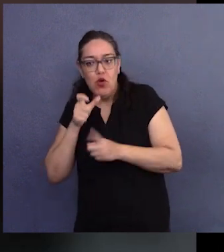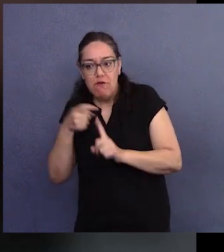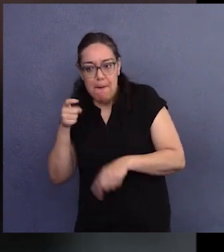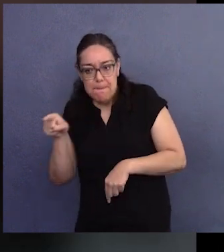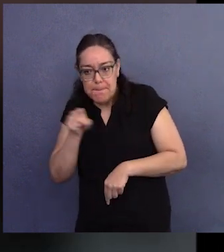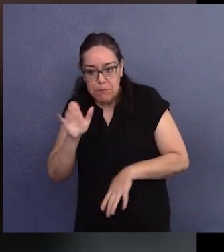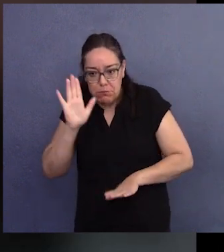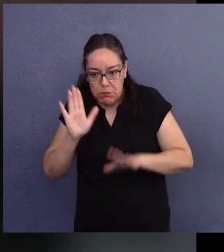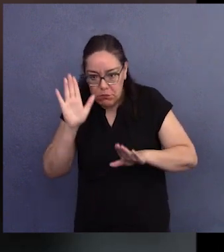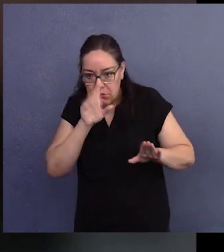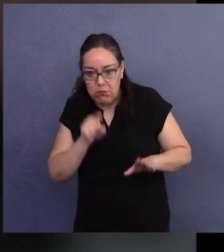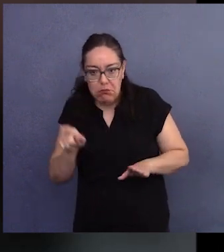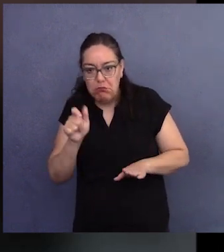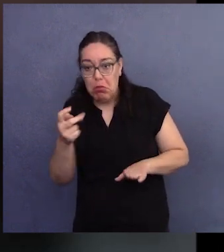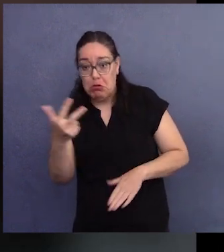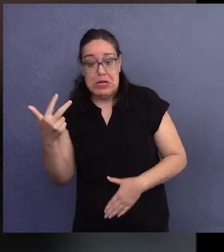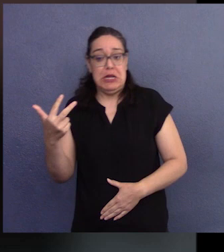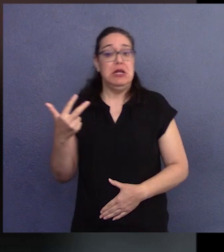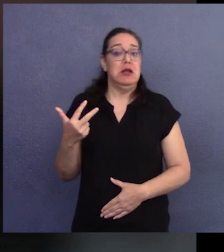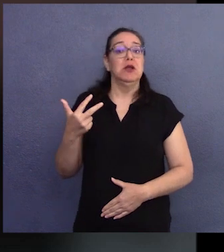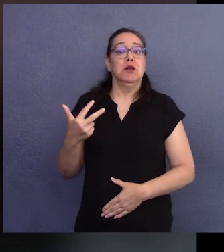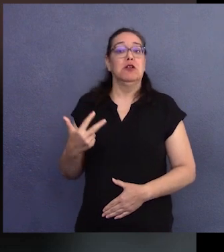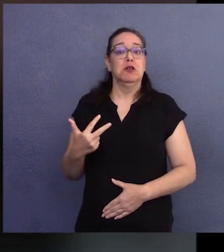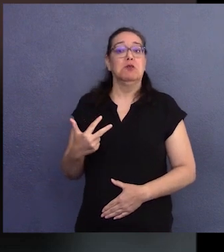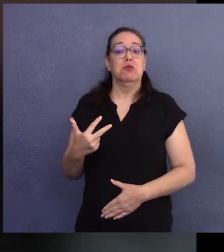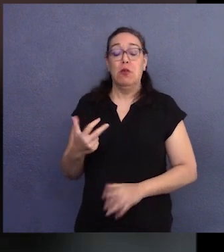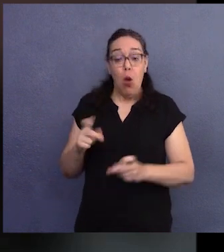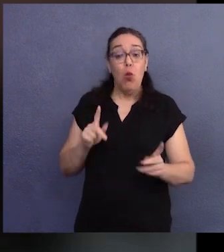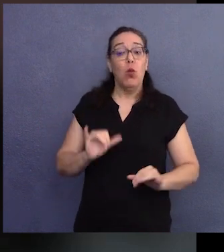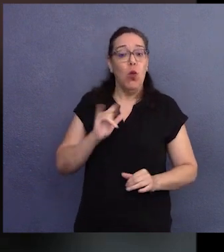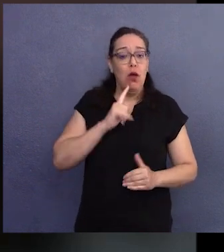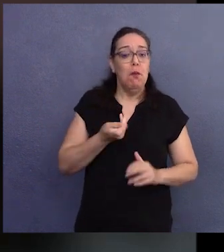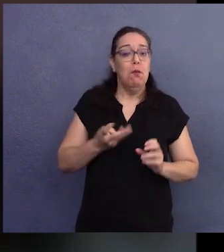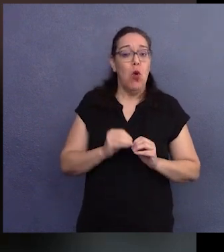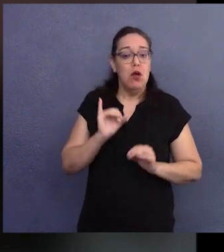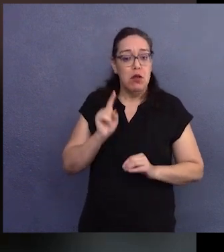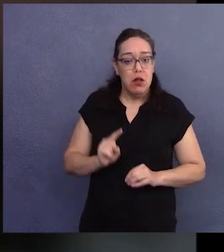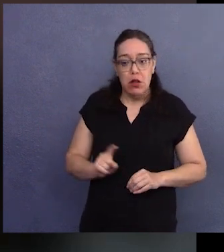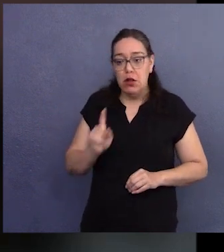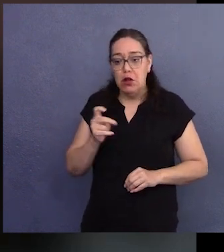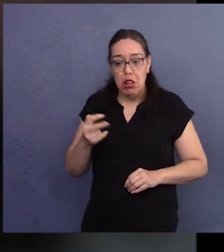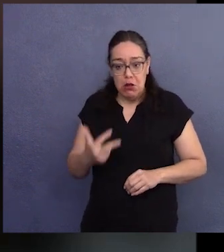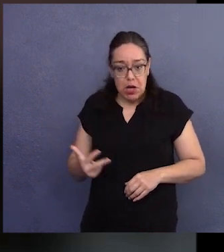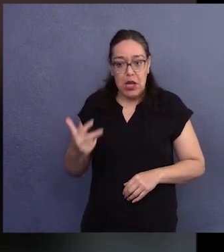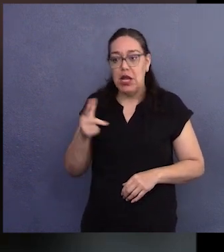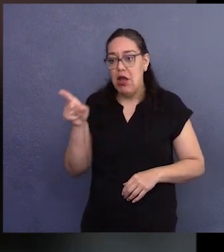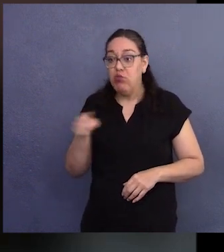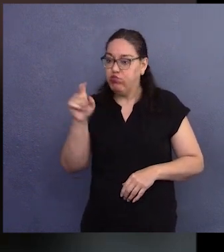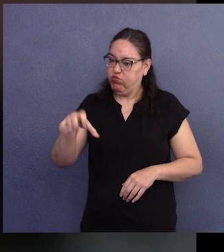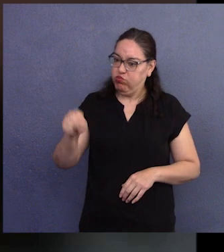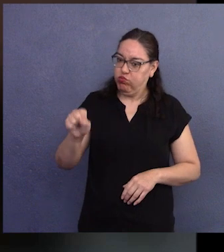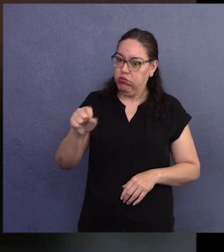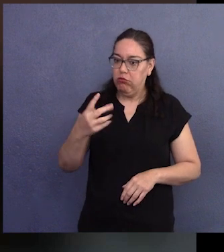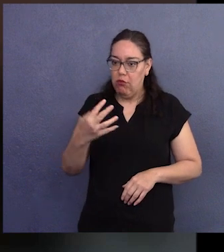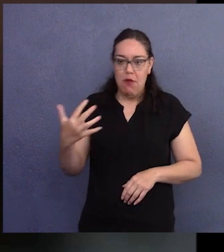Okay, so I've got a couple, 3. Okay. Oh, quite a few. Okay, 1, 2, 3. Yeah, so we have